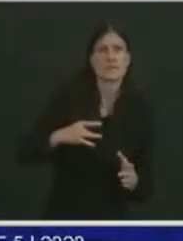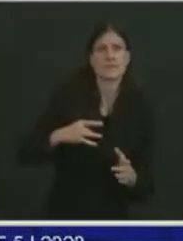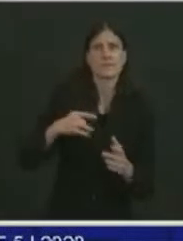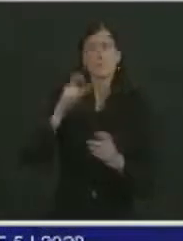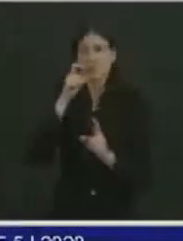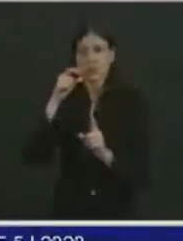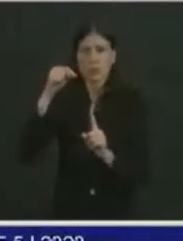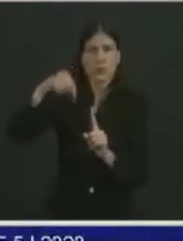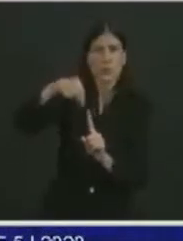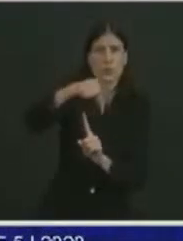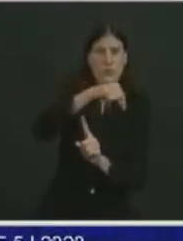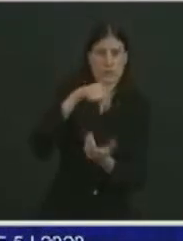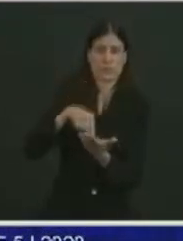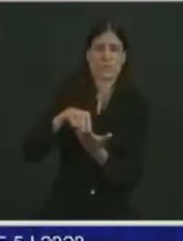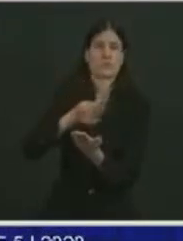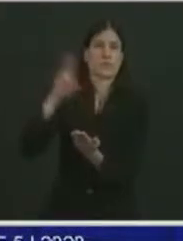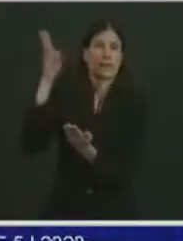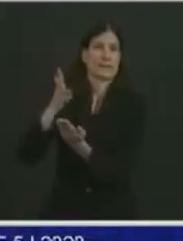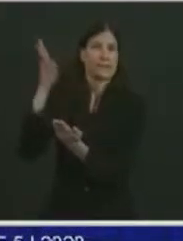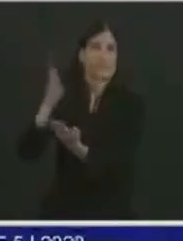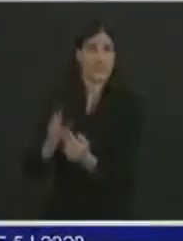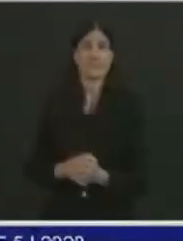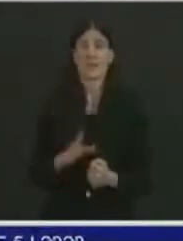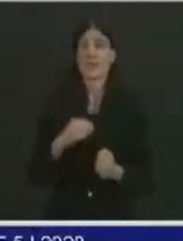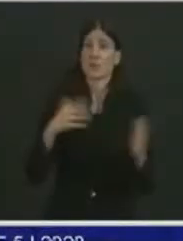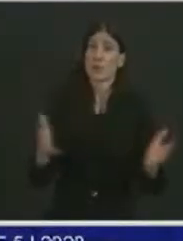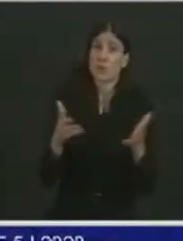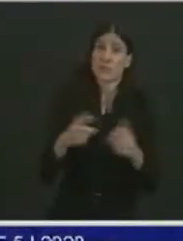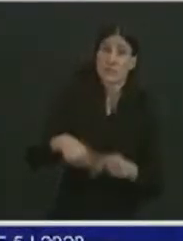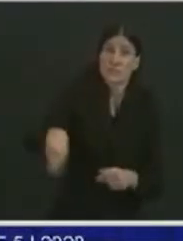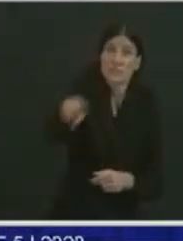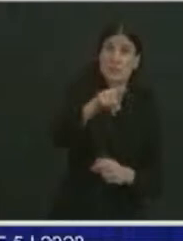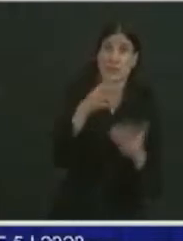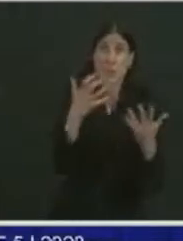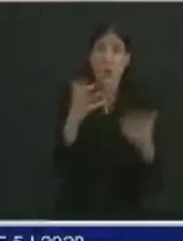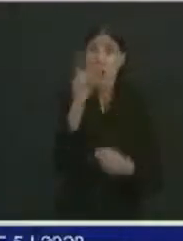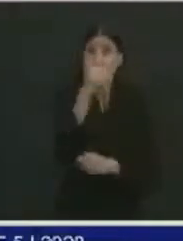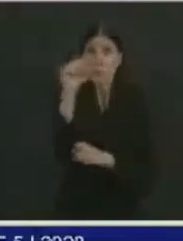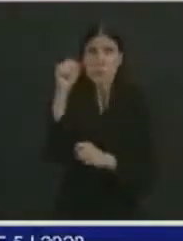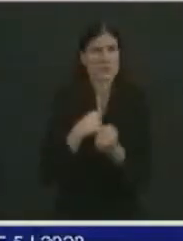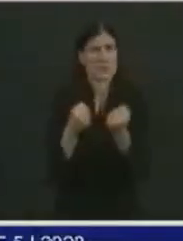safely. With that, we'll hand it back to the governor and get us started with questions.